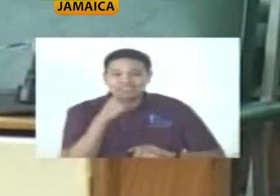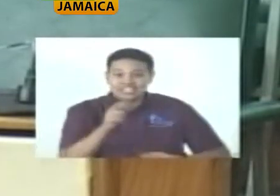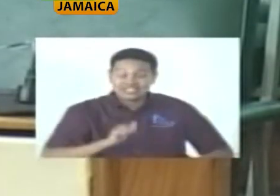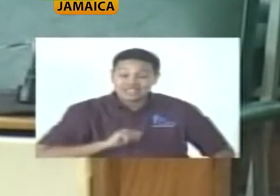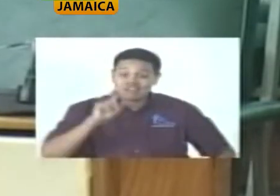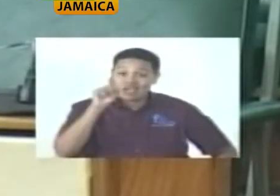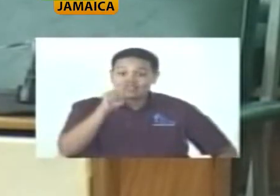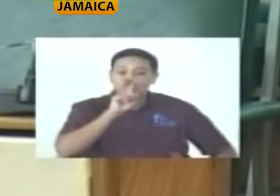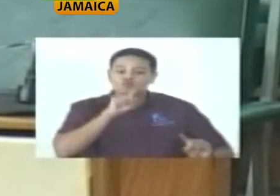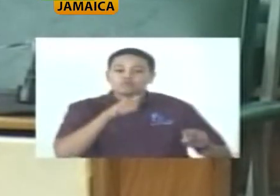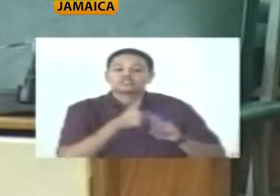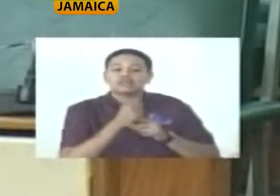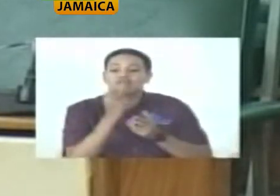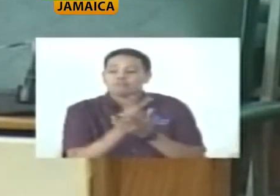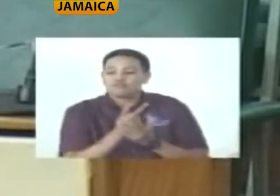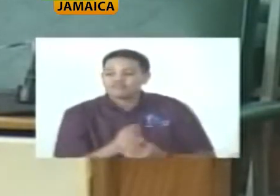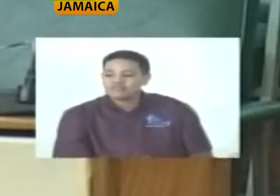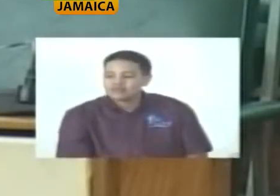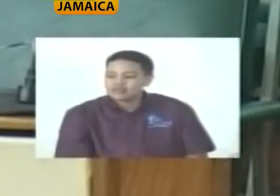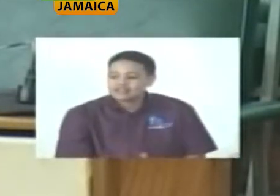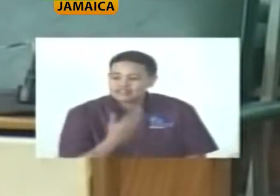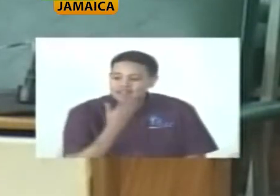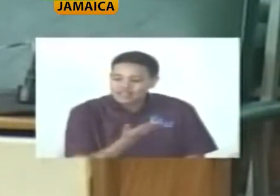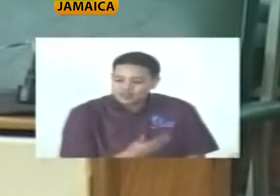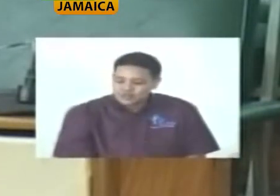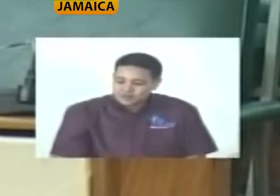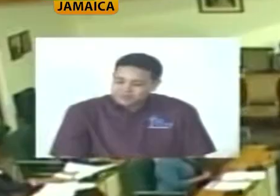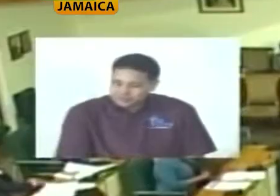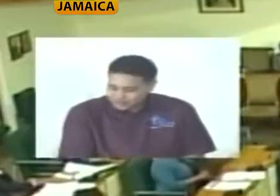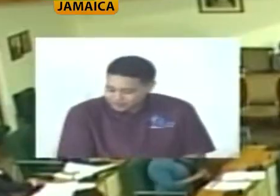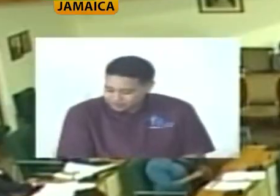I ask that the report be approved. Thank you, Mr. President.